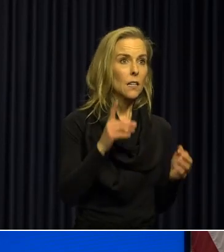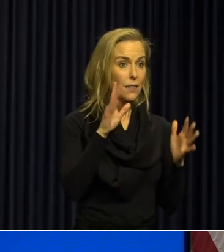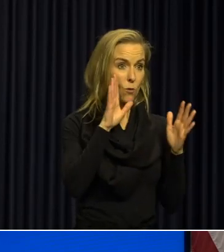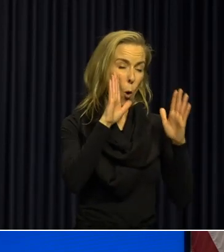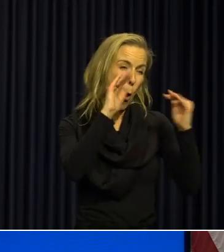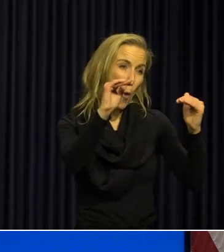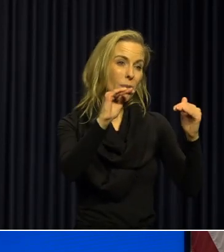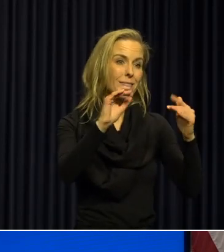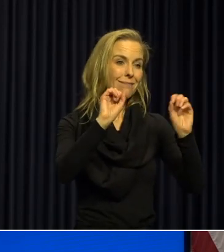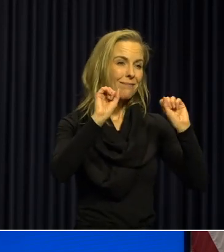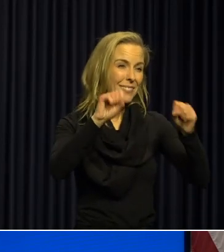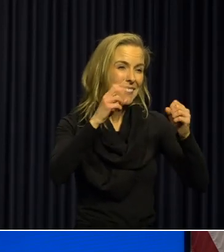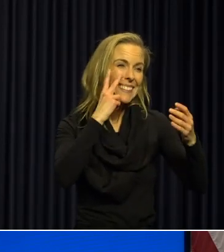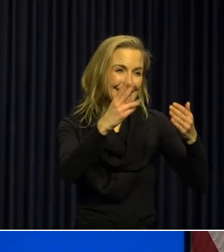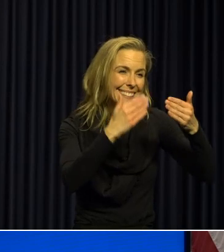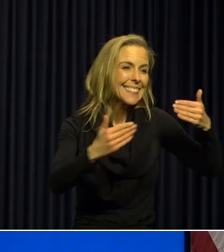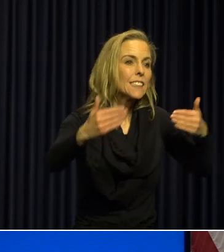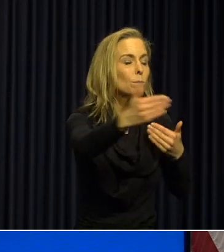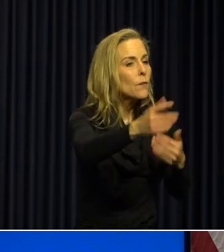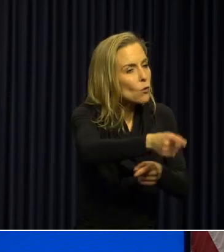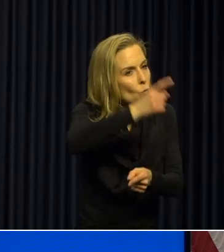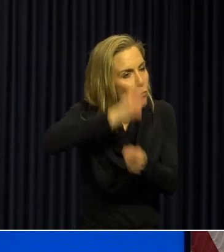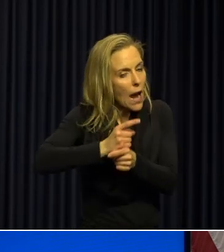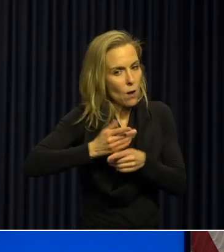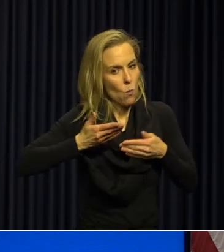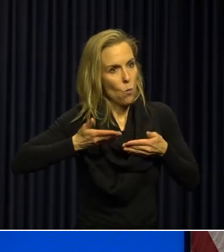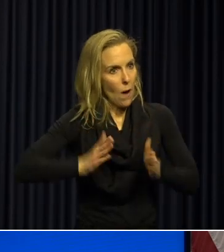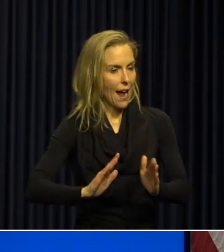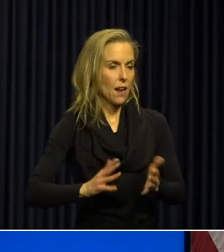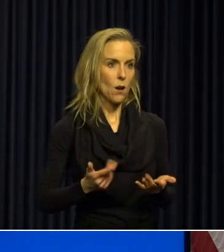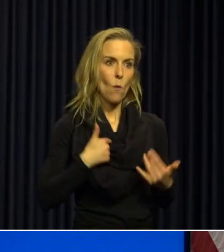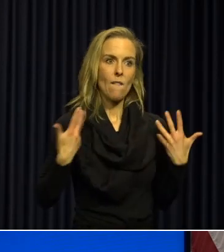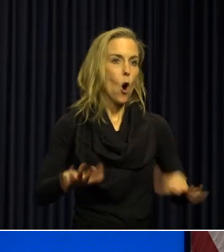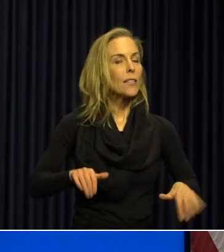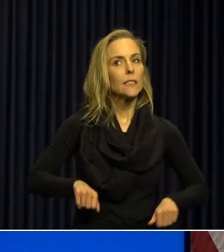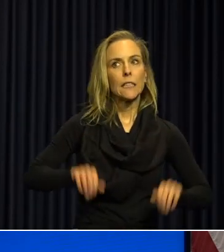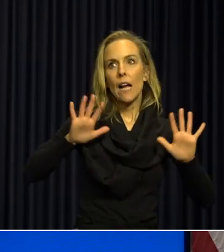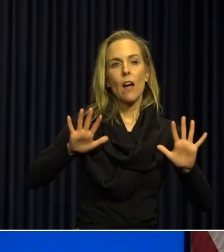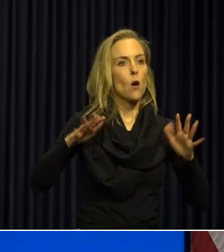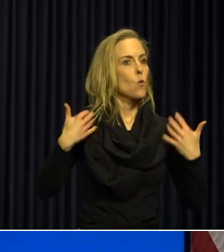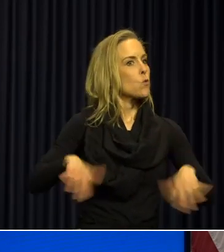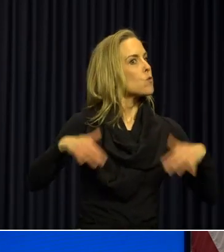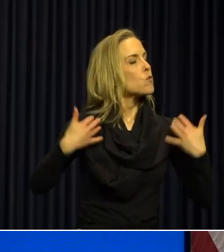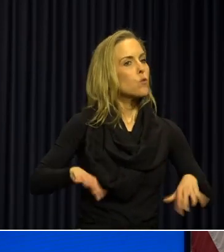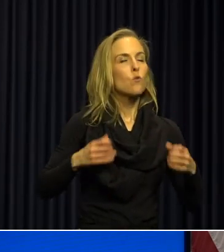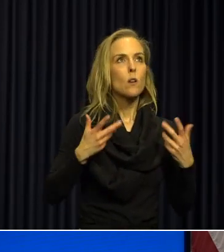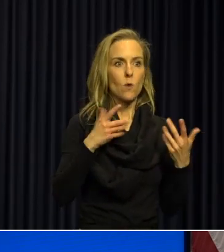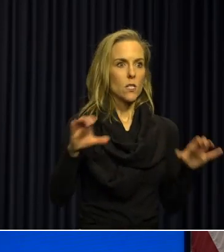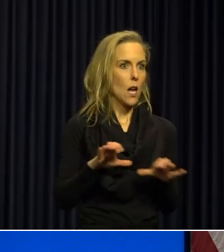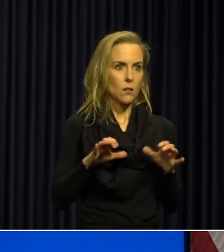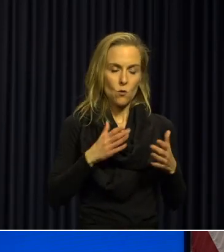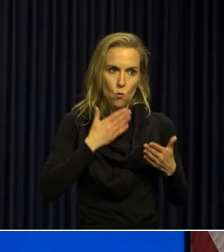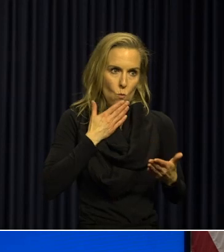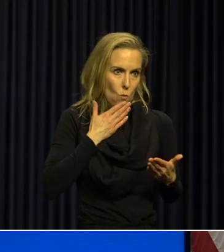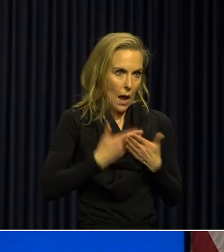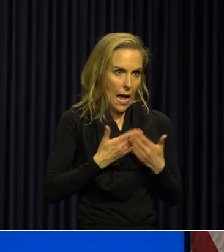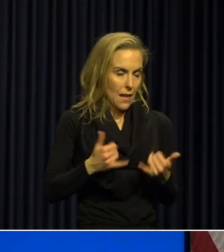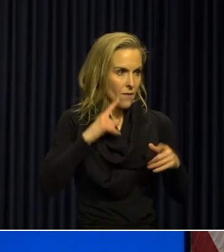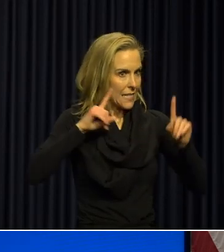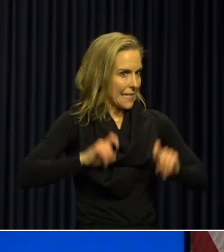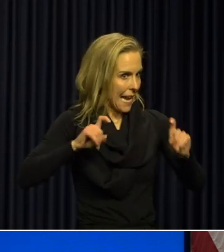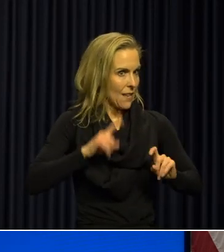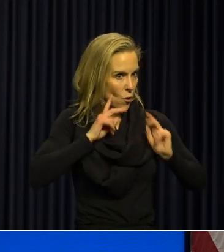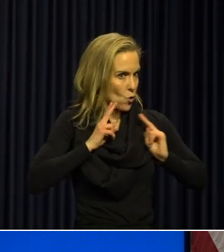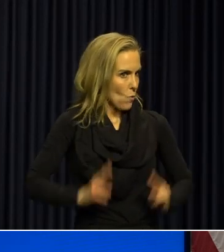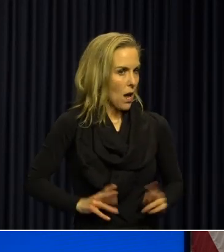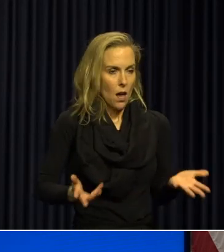light, but we got to do it the right way. We have sacrificed too much. We have done too well in this test of humanity